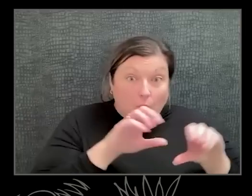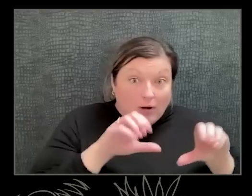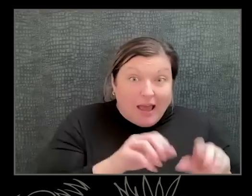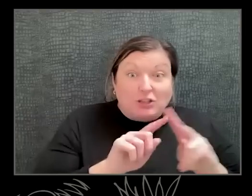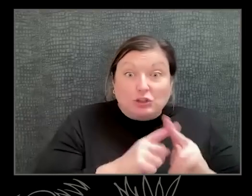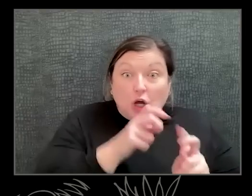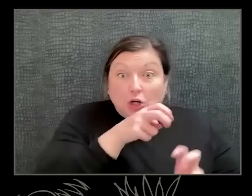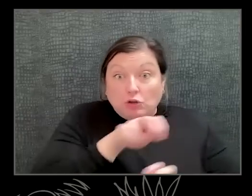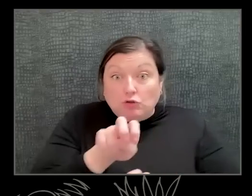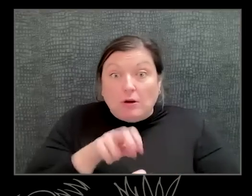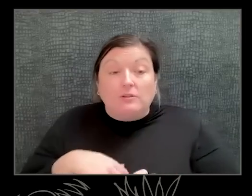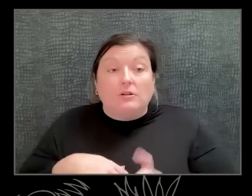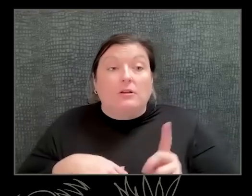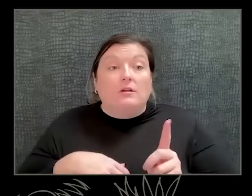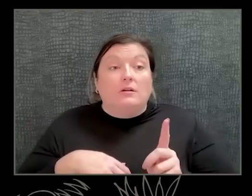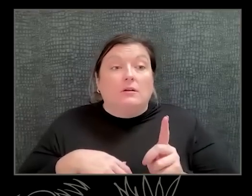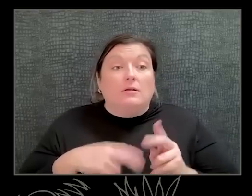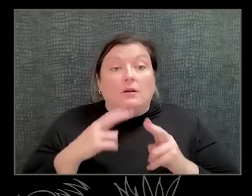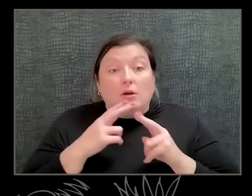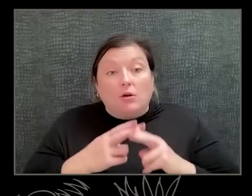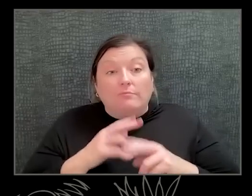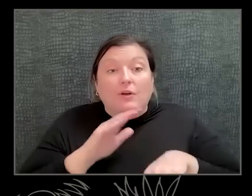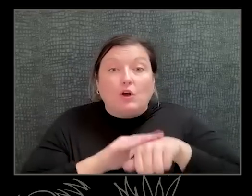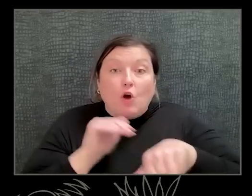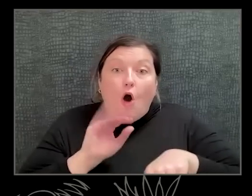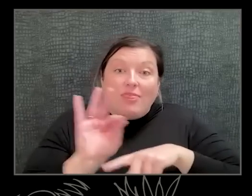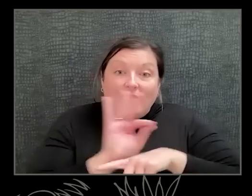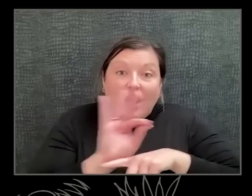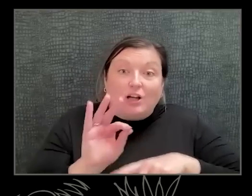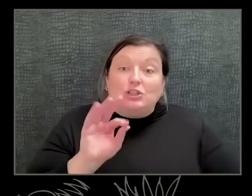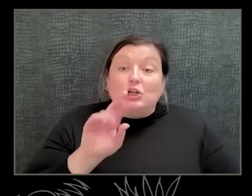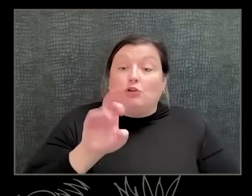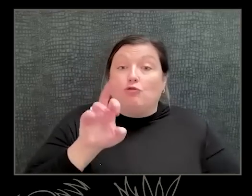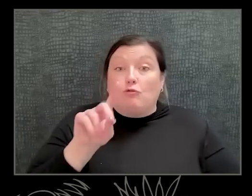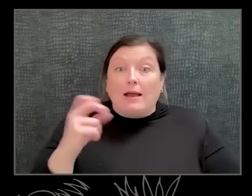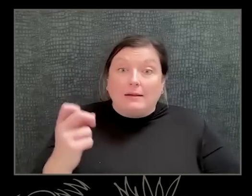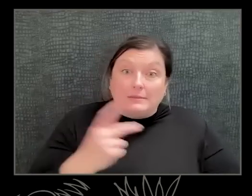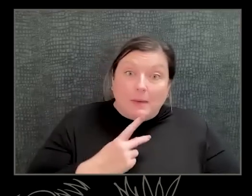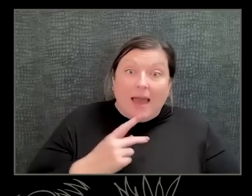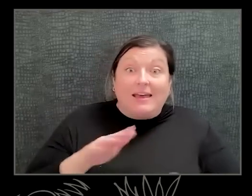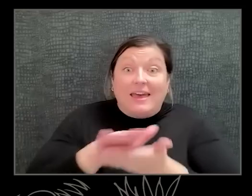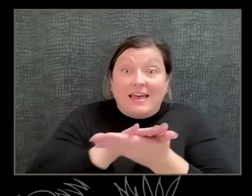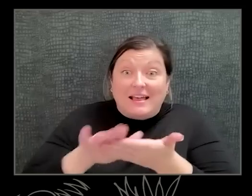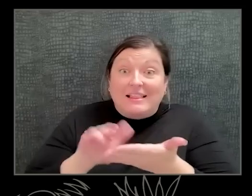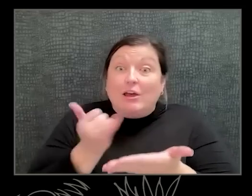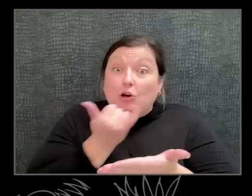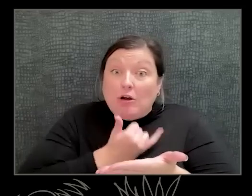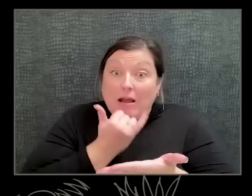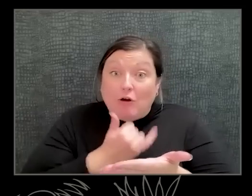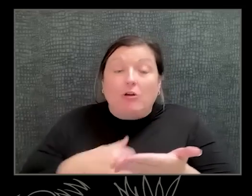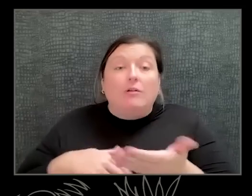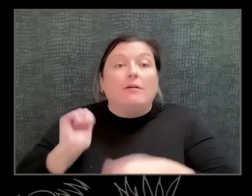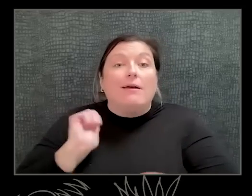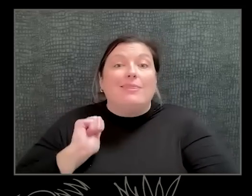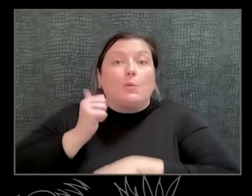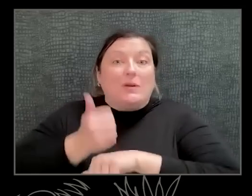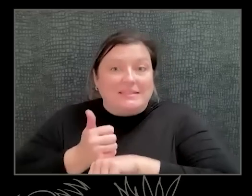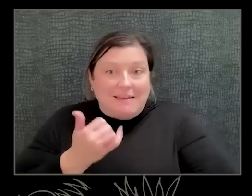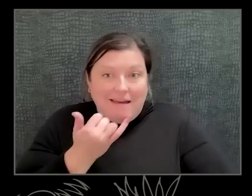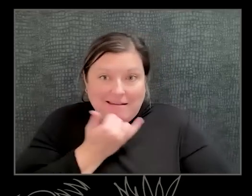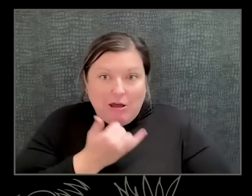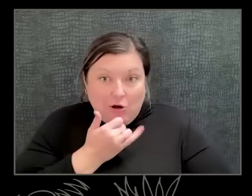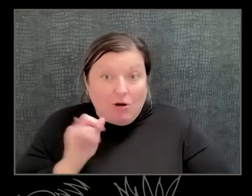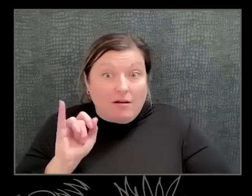transition, call our function, get our records back, set it into state, clear our error, and then we set an error if we get